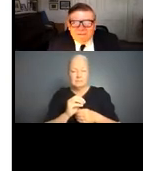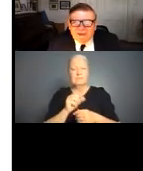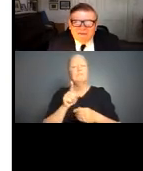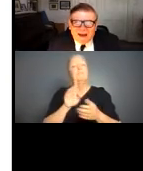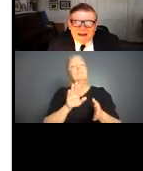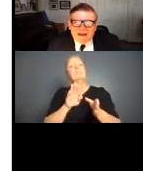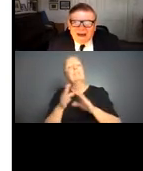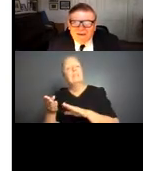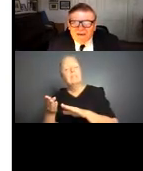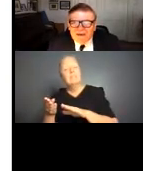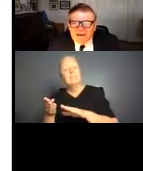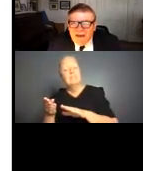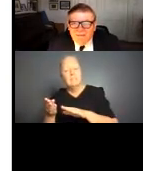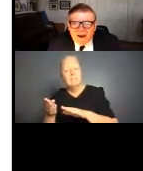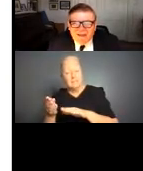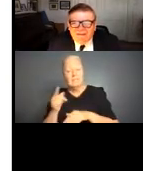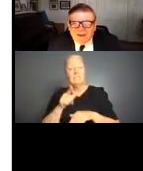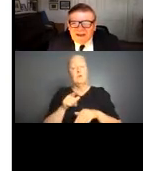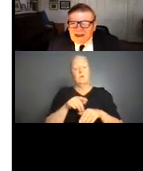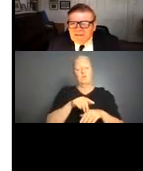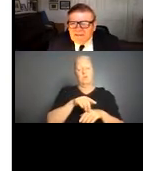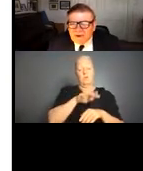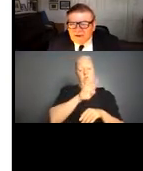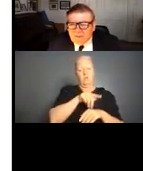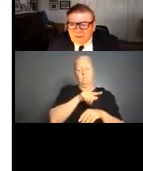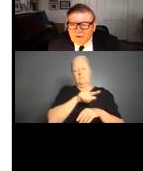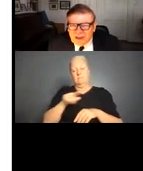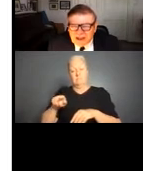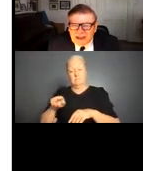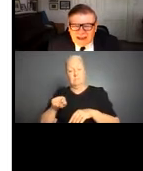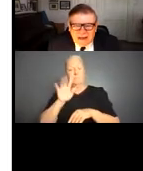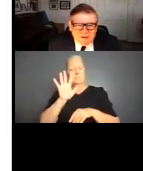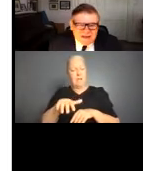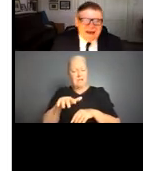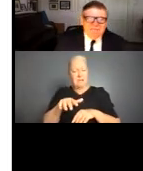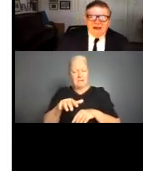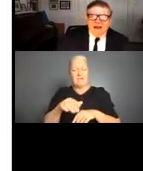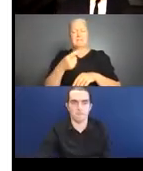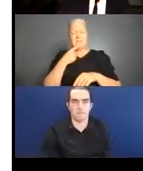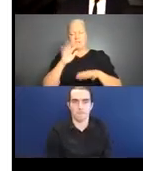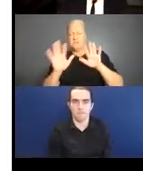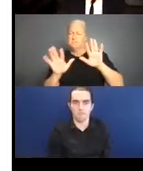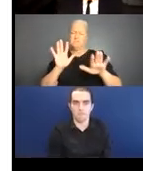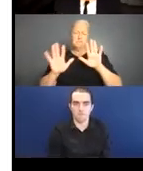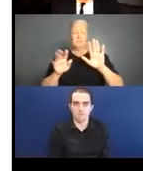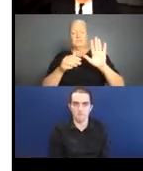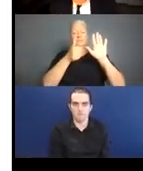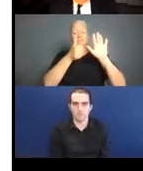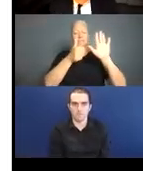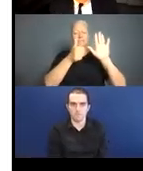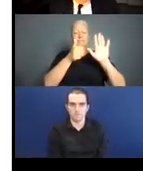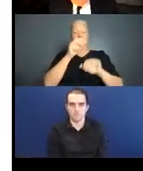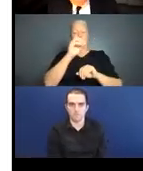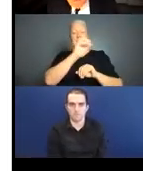May, and they've done it now through to November, and they find the same sort of proportion, 60% of the deaths